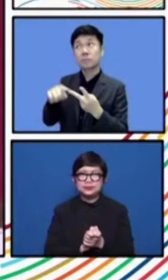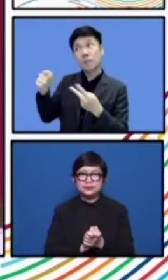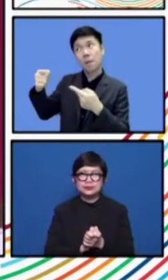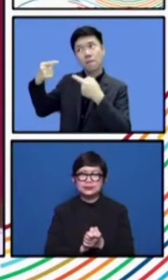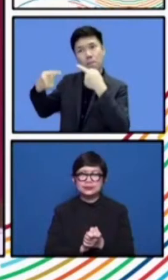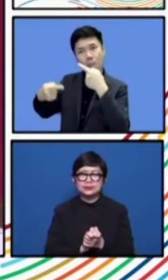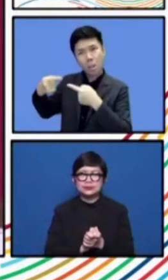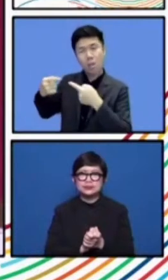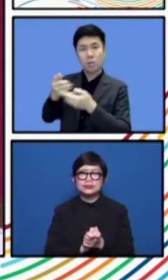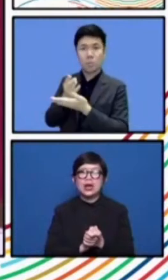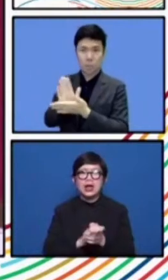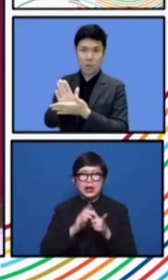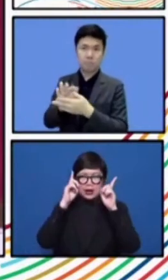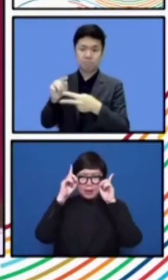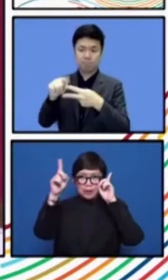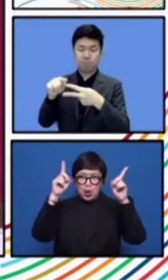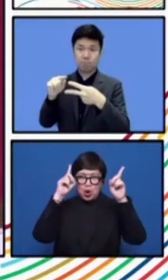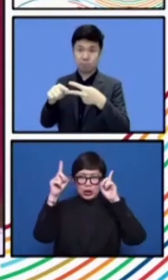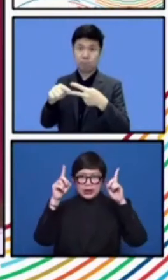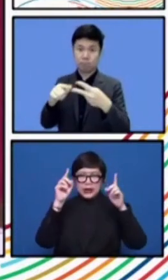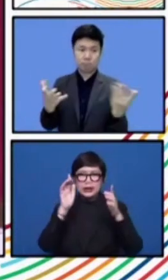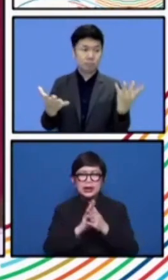and third